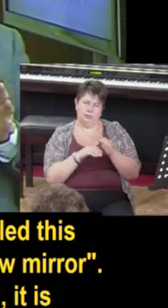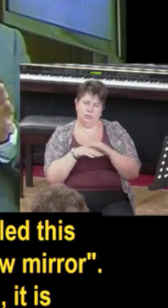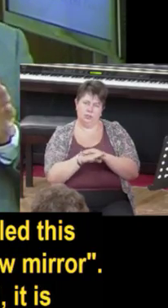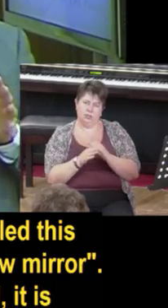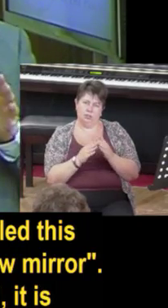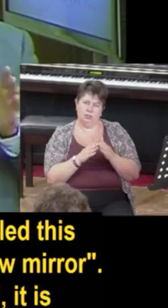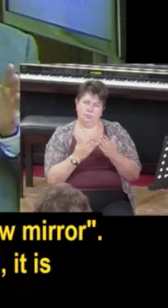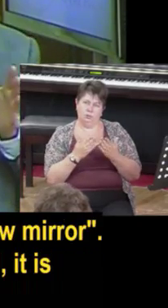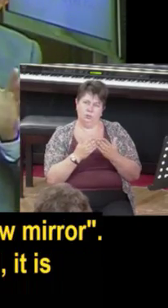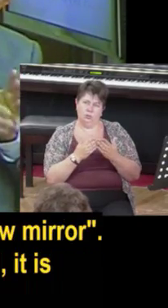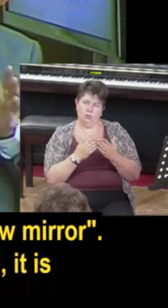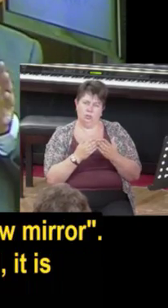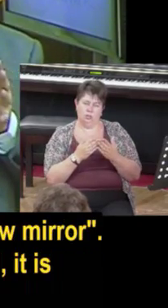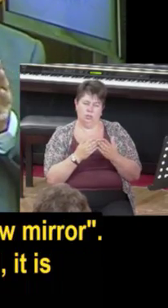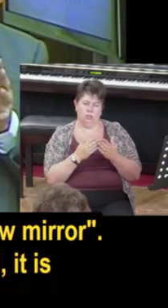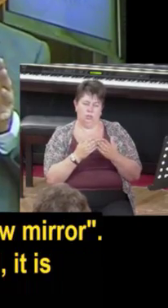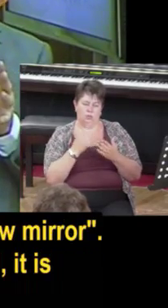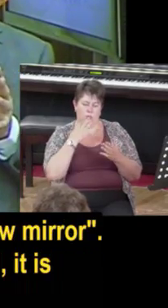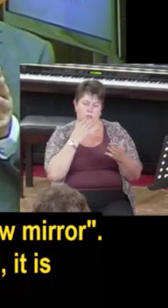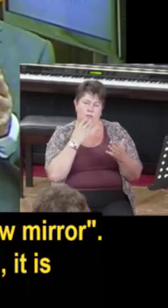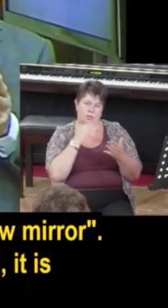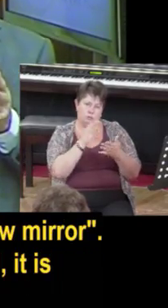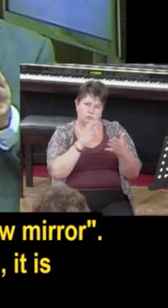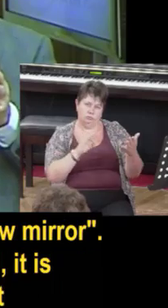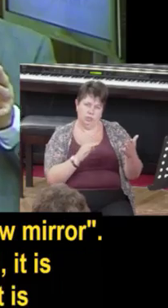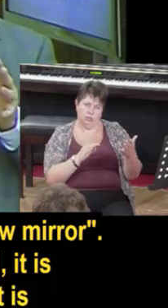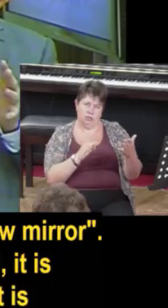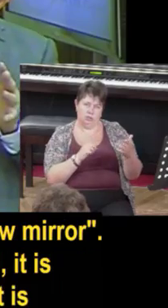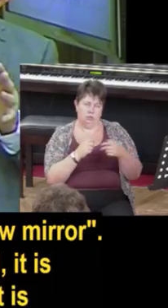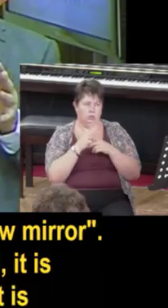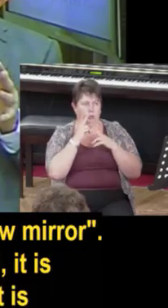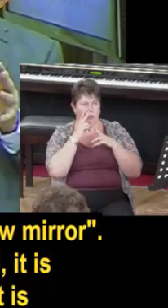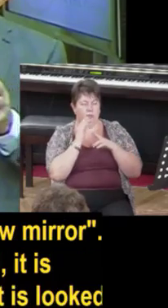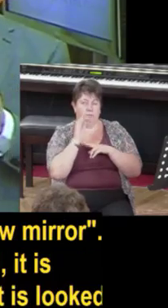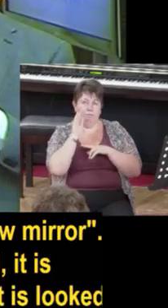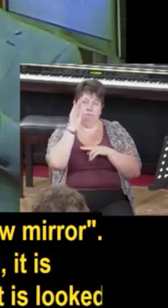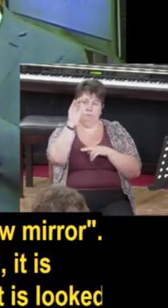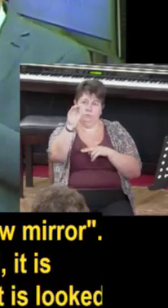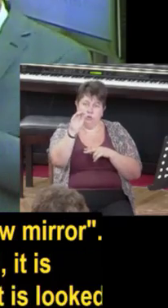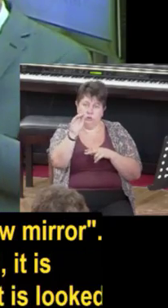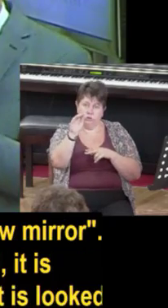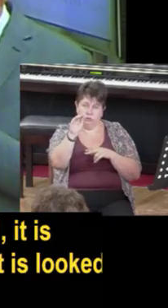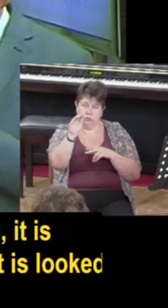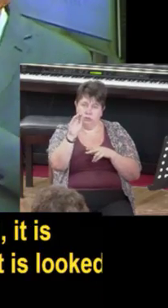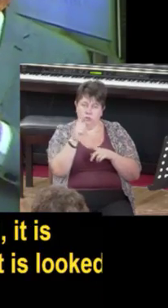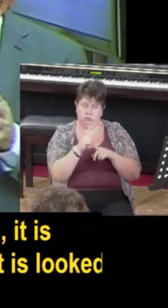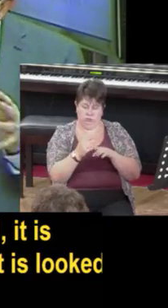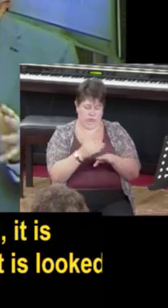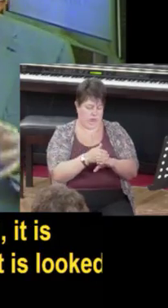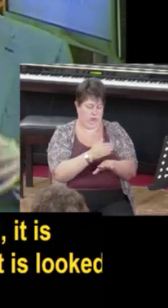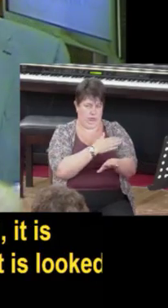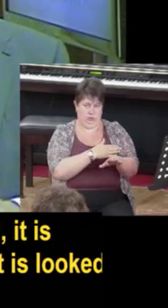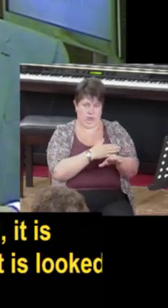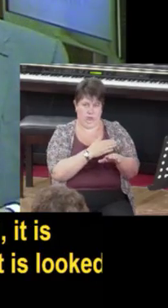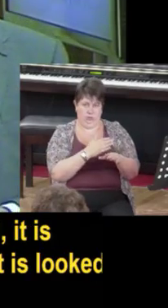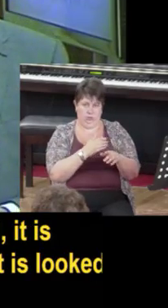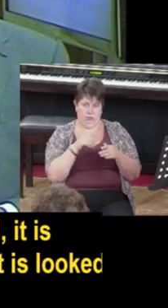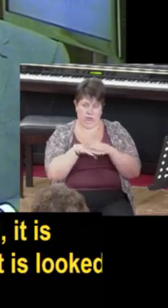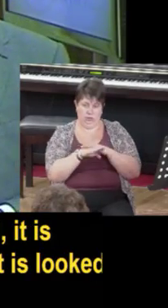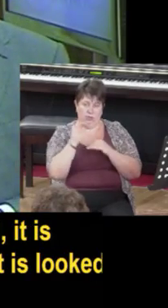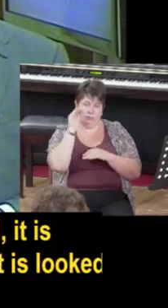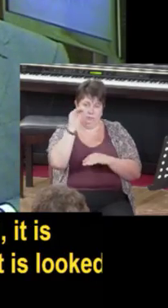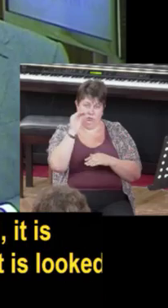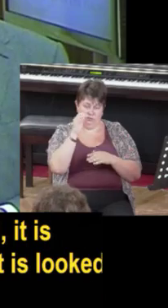I mean that it was looking forward to a time beyond the generation in which those words were